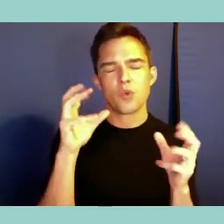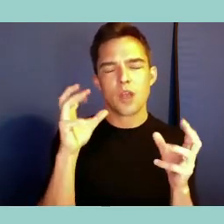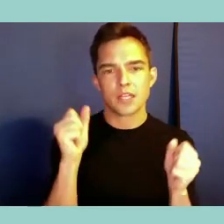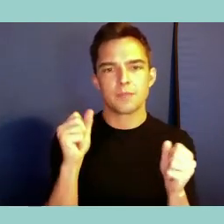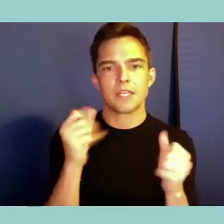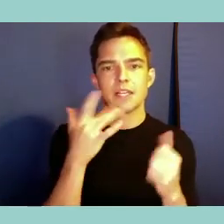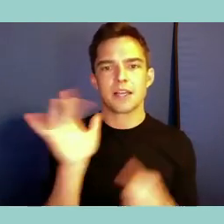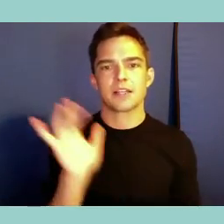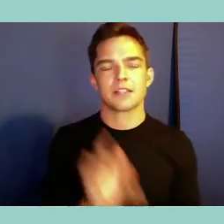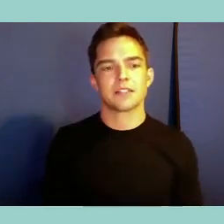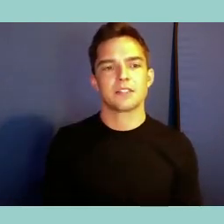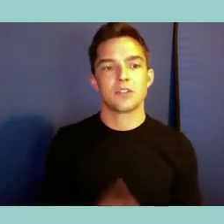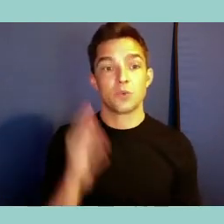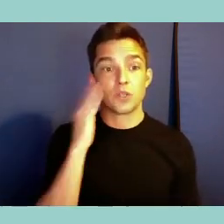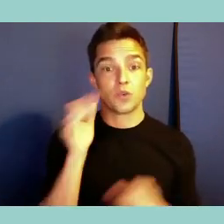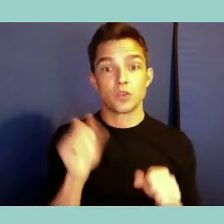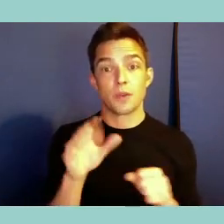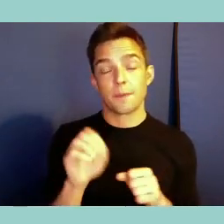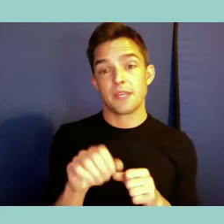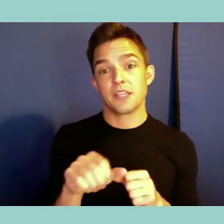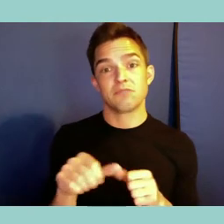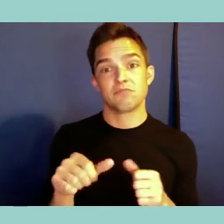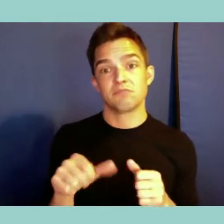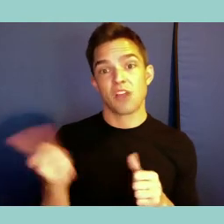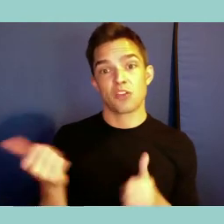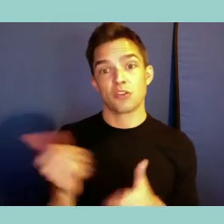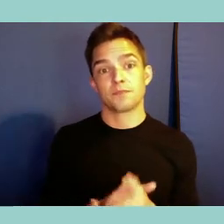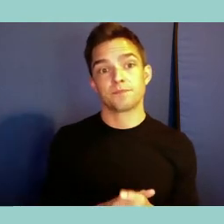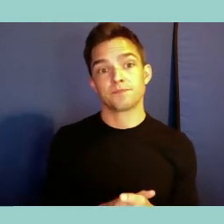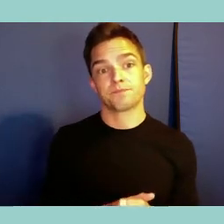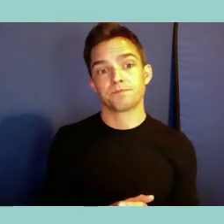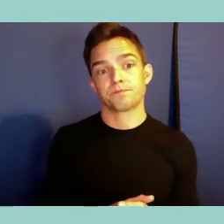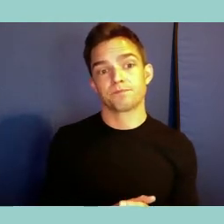lucky. We knew it could have been otherwise.